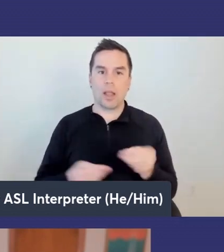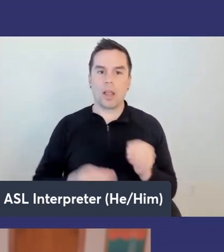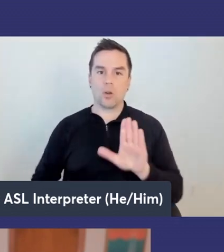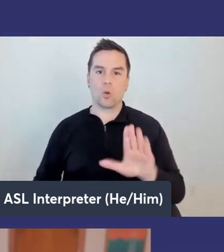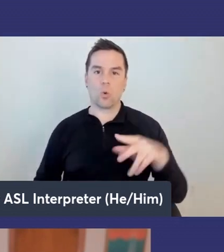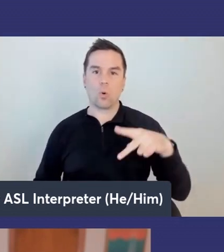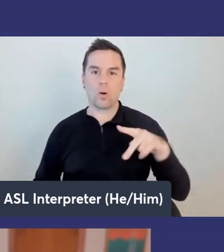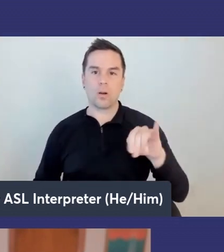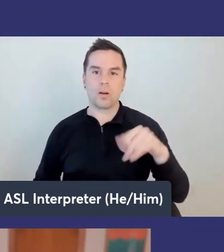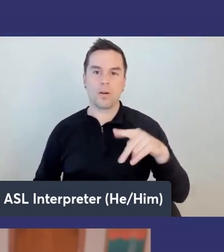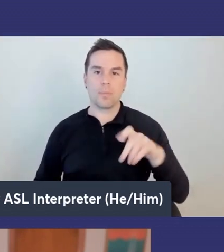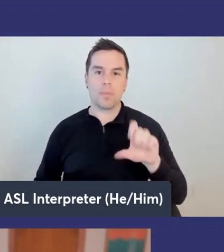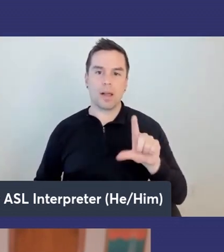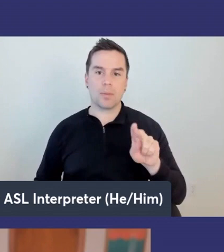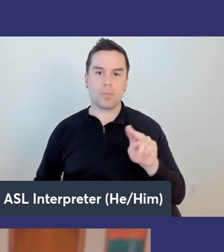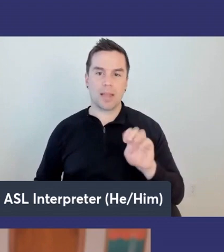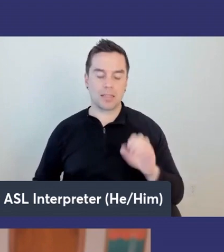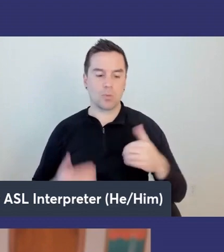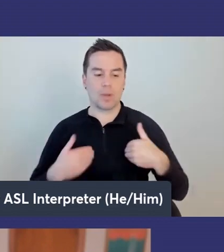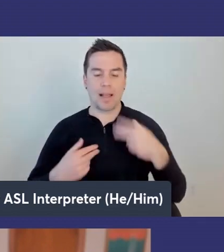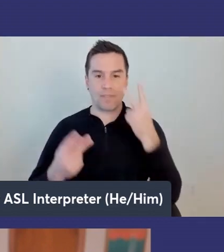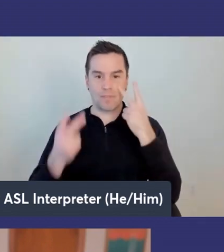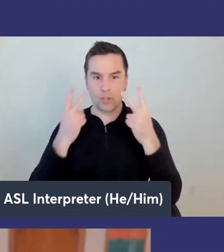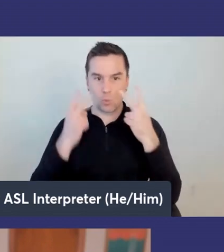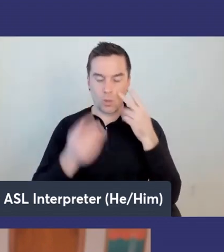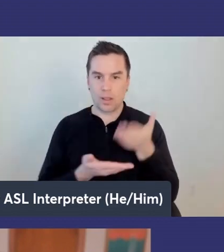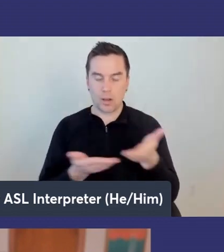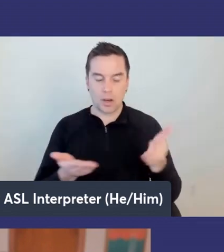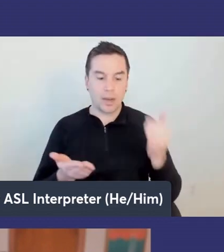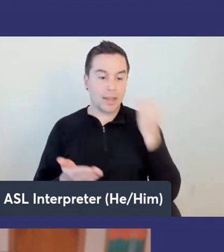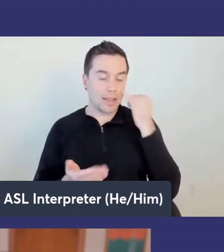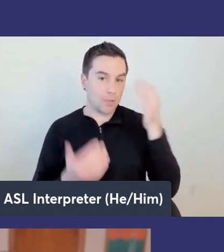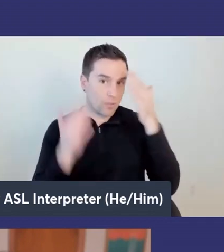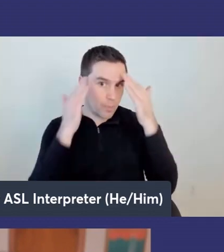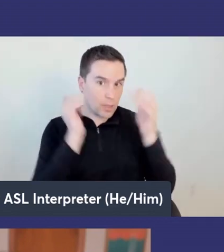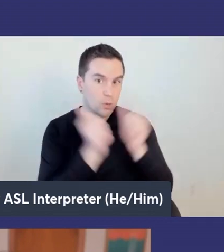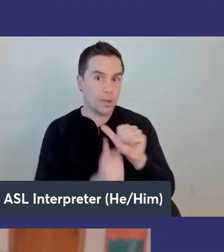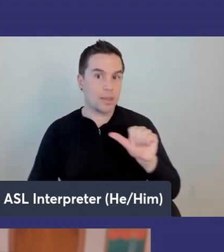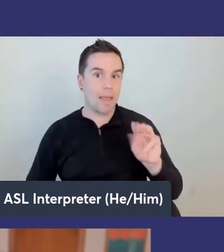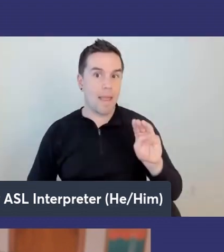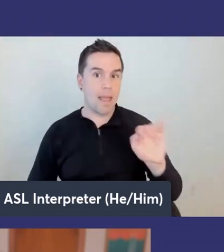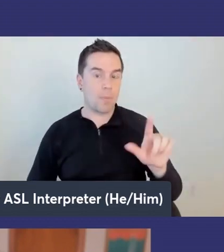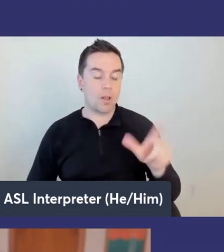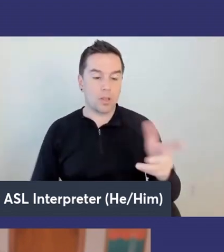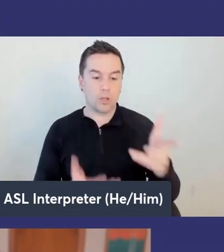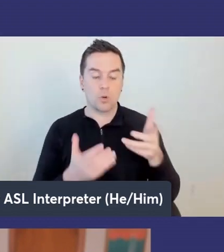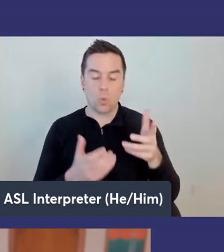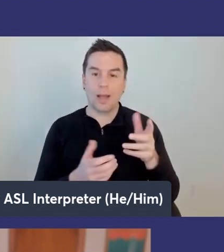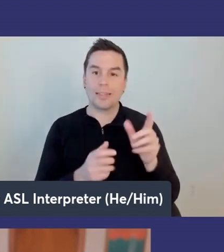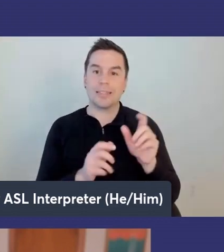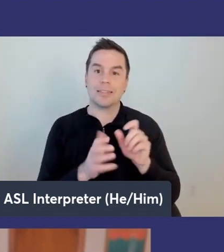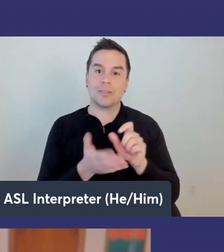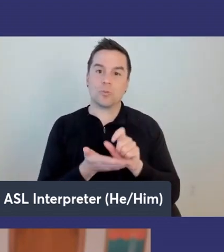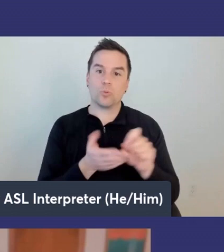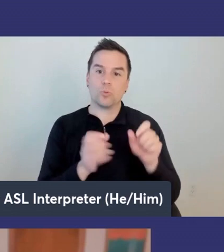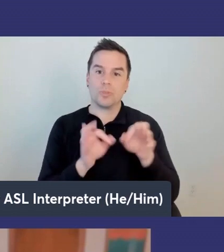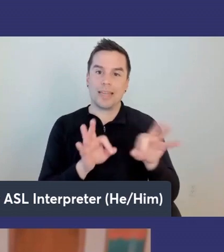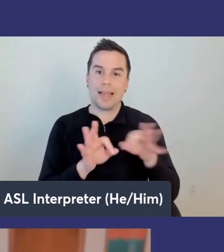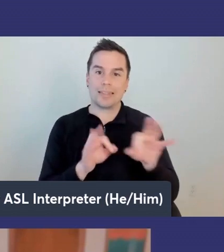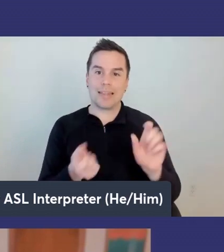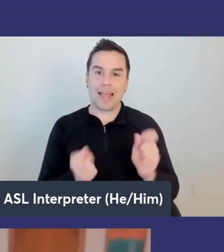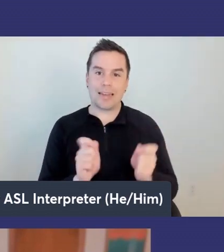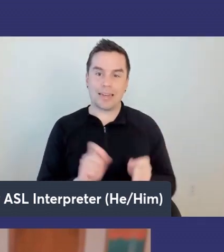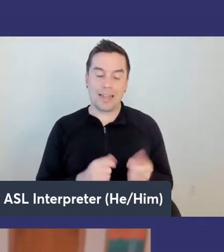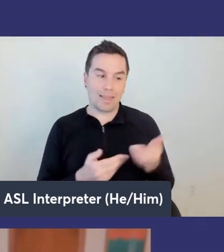as if you're familiar with YAML and you want to continue using YAML to do a text editing of it, you can do that as well. I talked about the